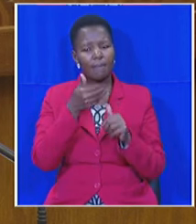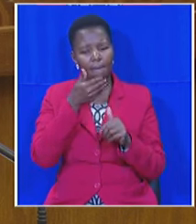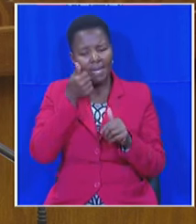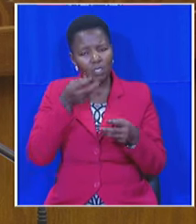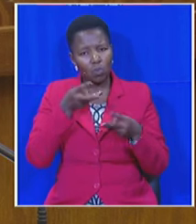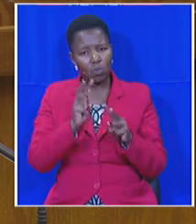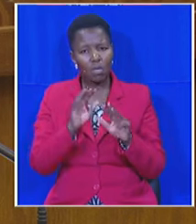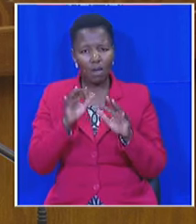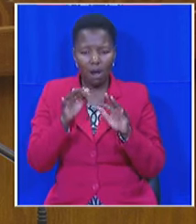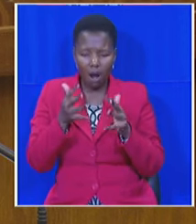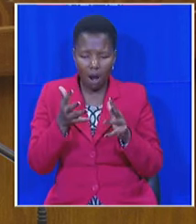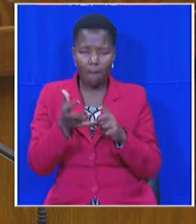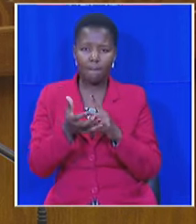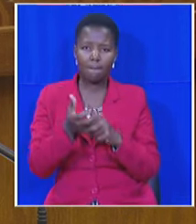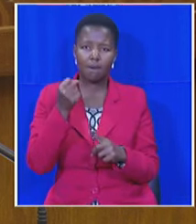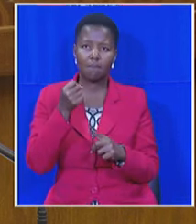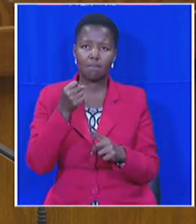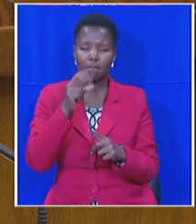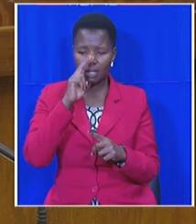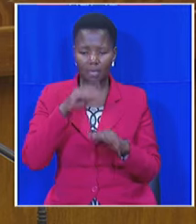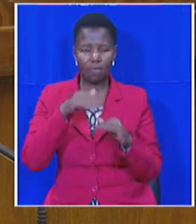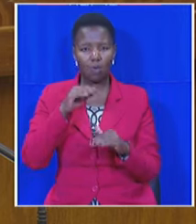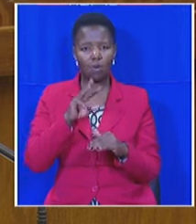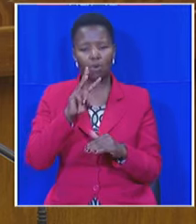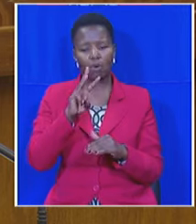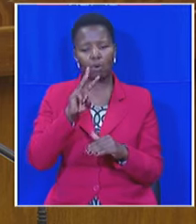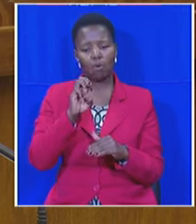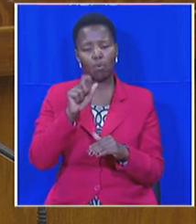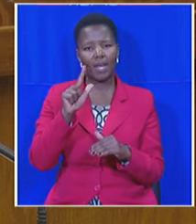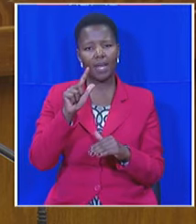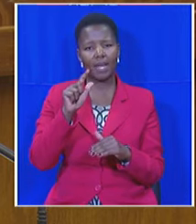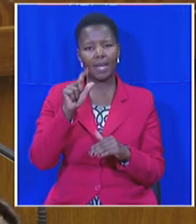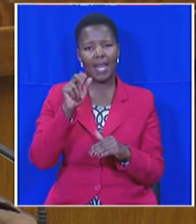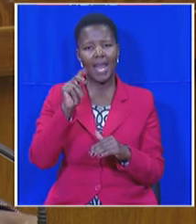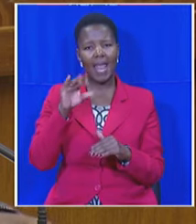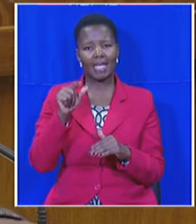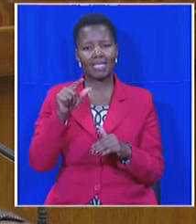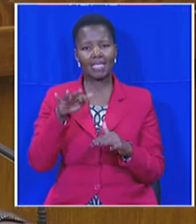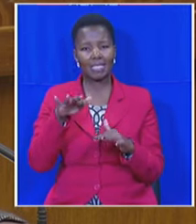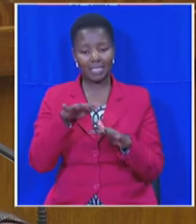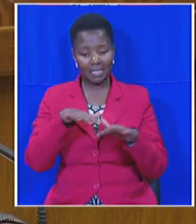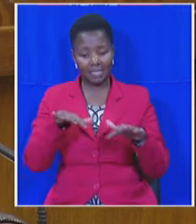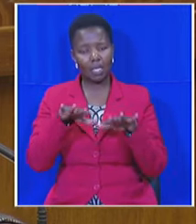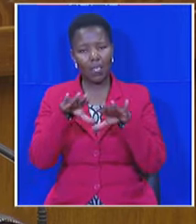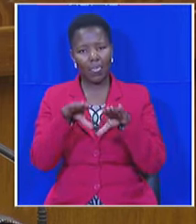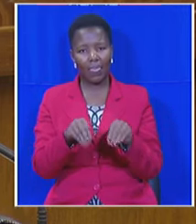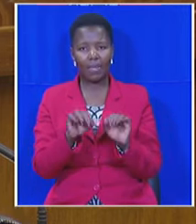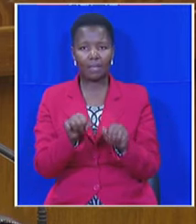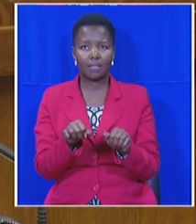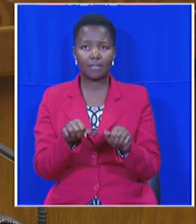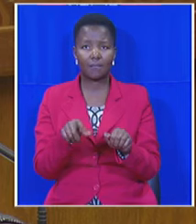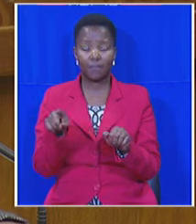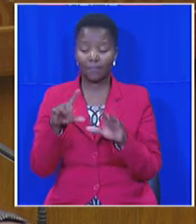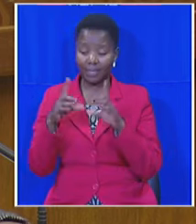of accomplishing more with less financial resources. It should be noted that this is a highly scientific